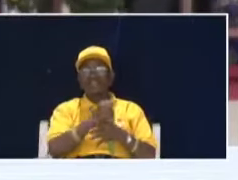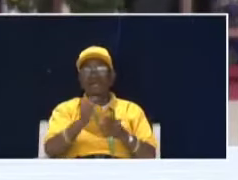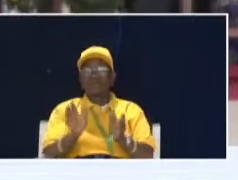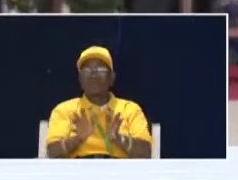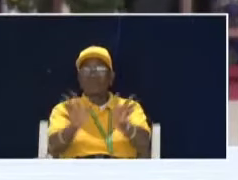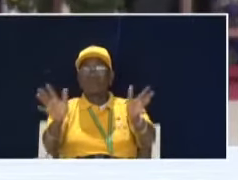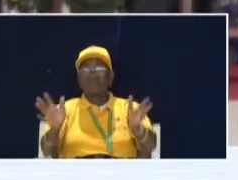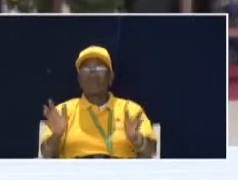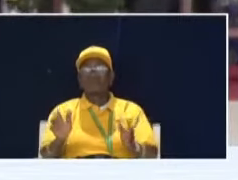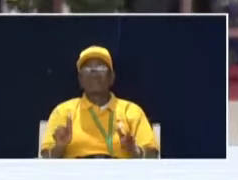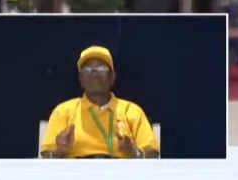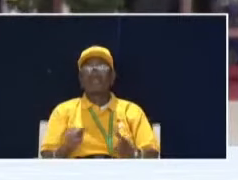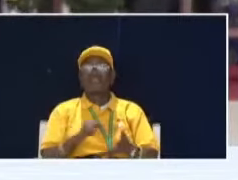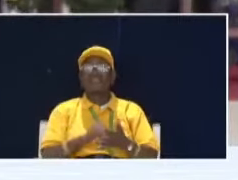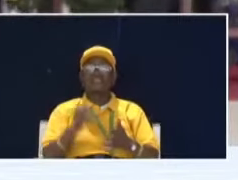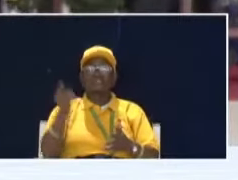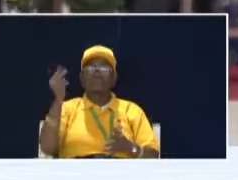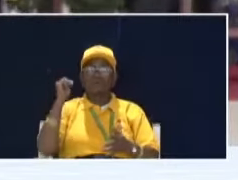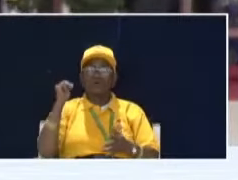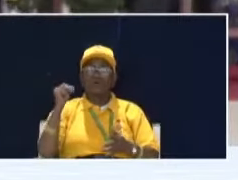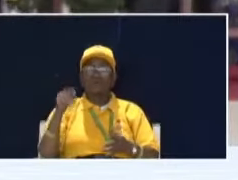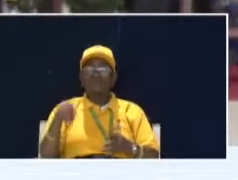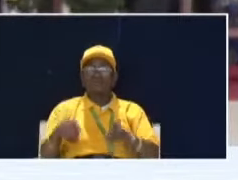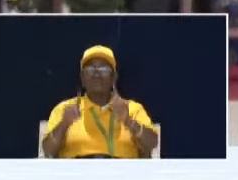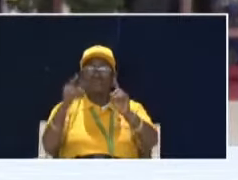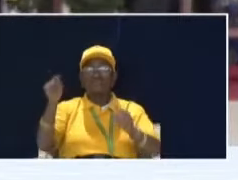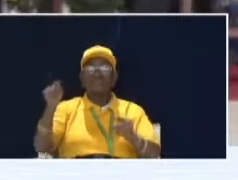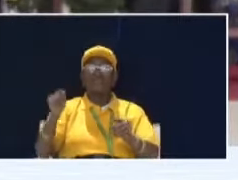I think it was during the Congress that the word came